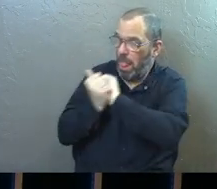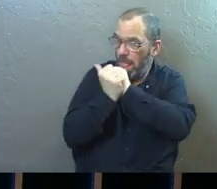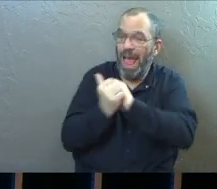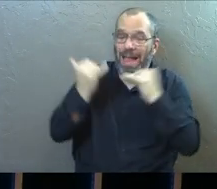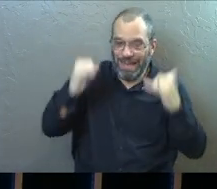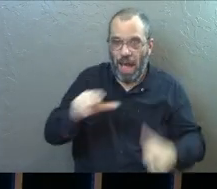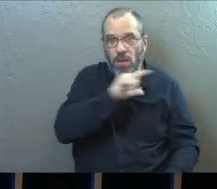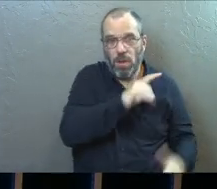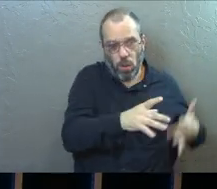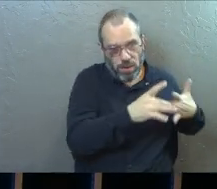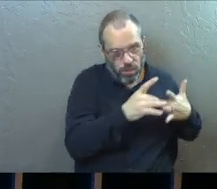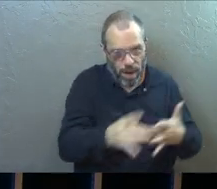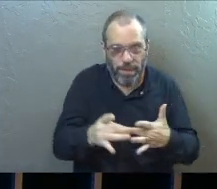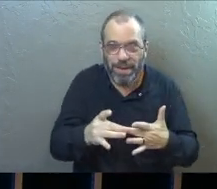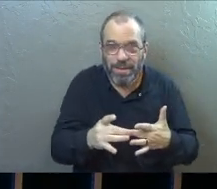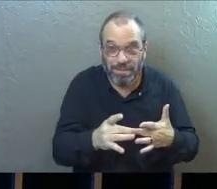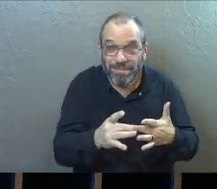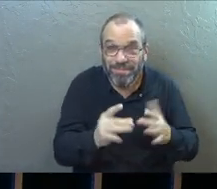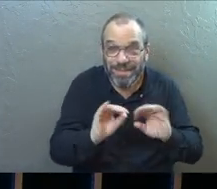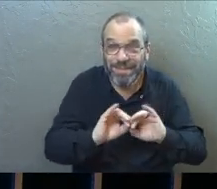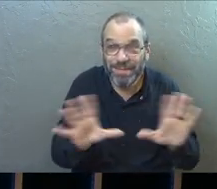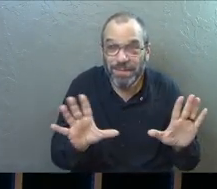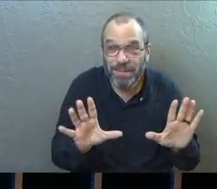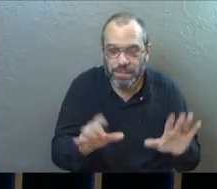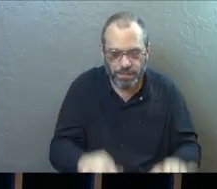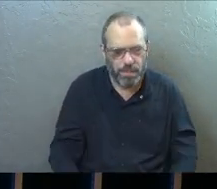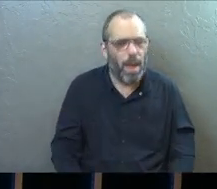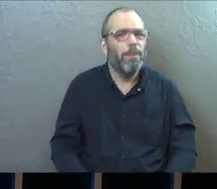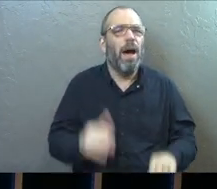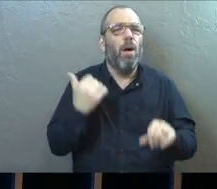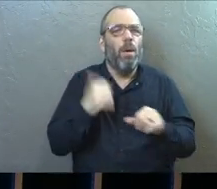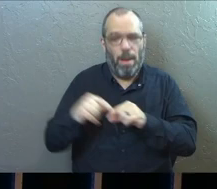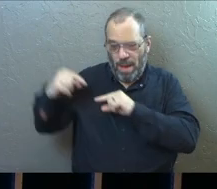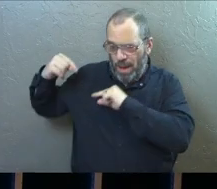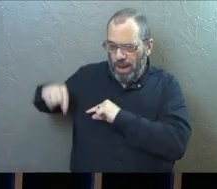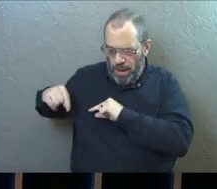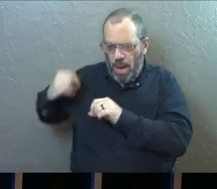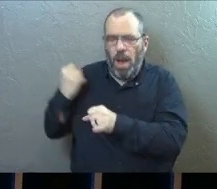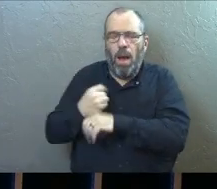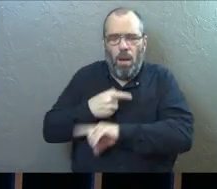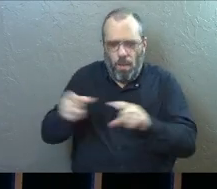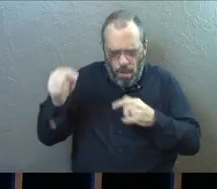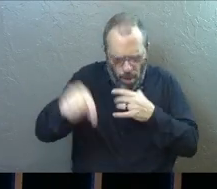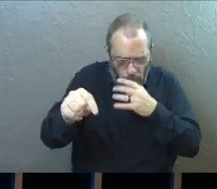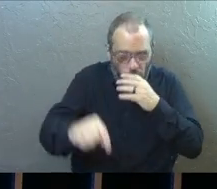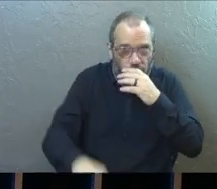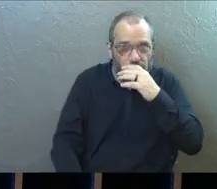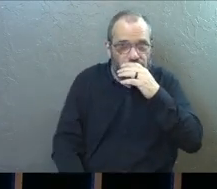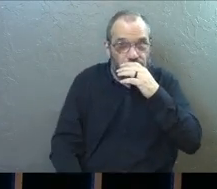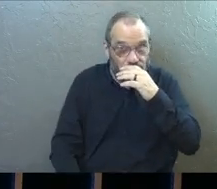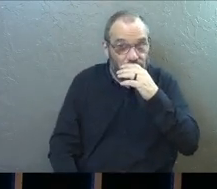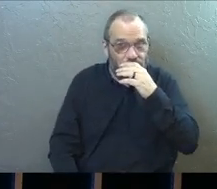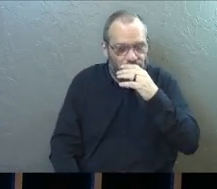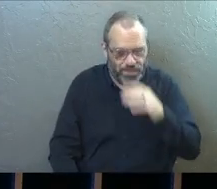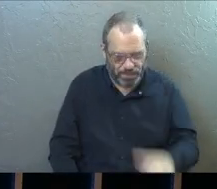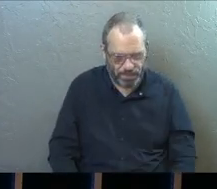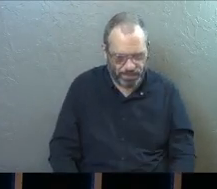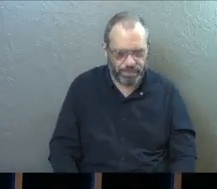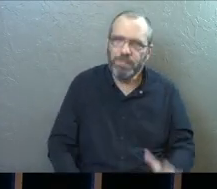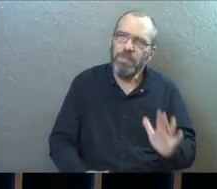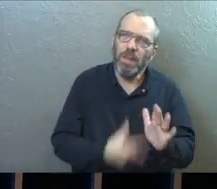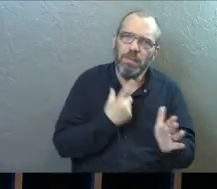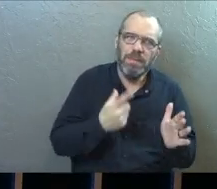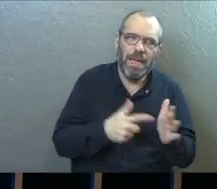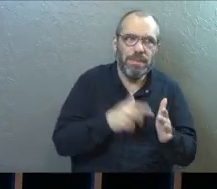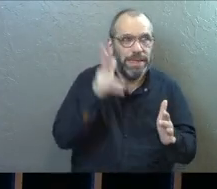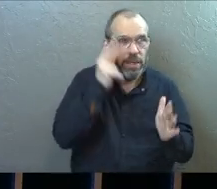this is where the Lord has brought me. Do you see that? But to remember here makes all the difference here. Amen? Amen. Sometimes